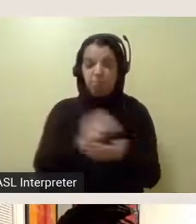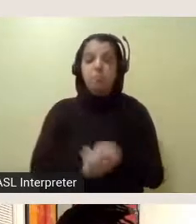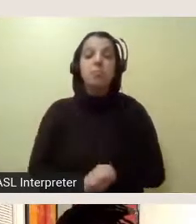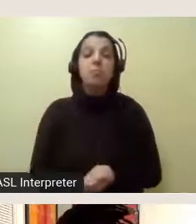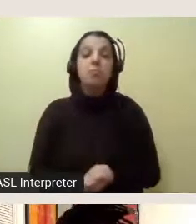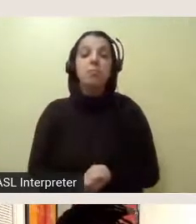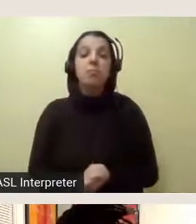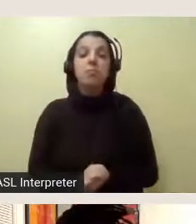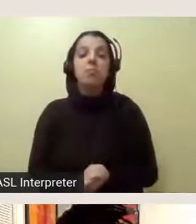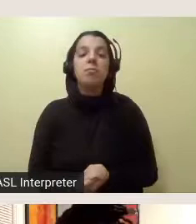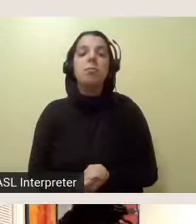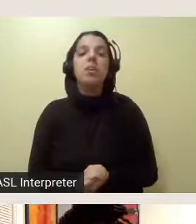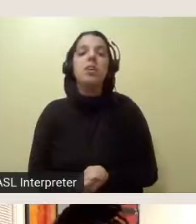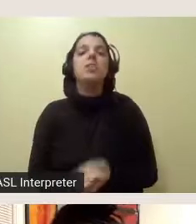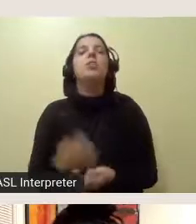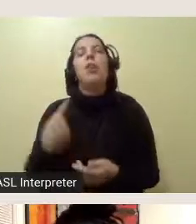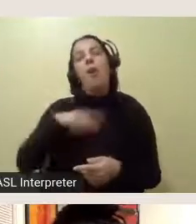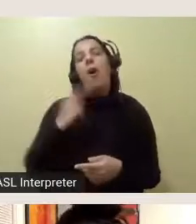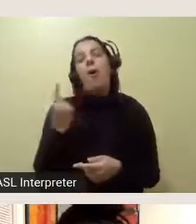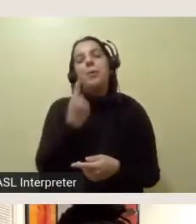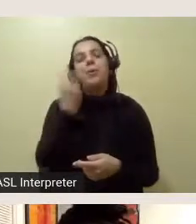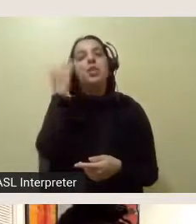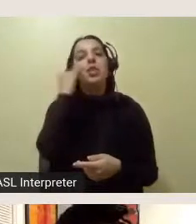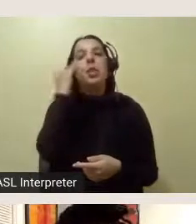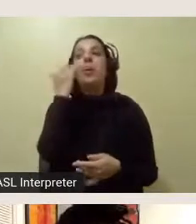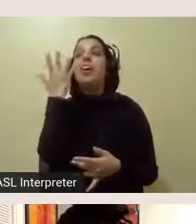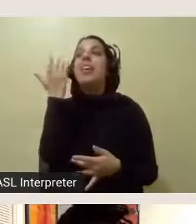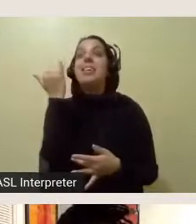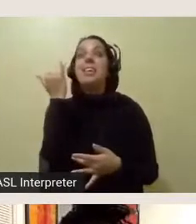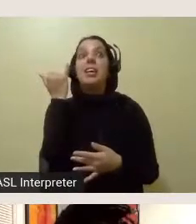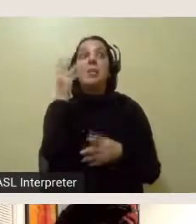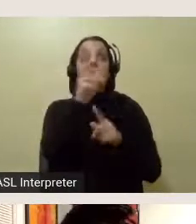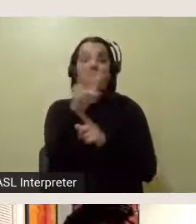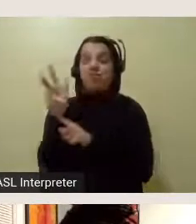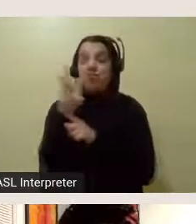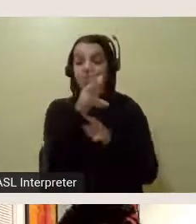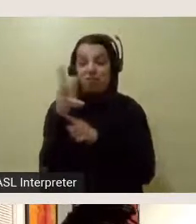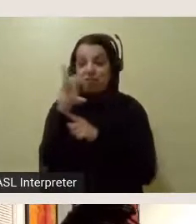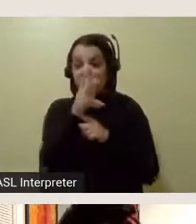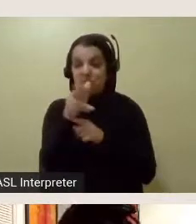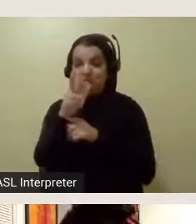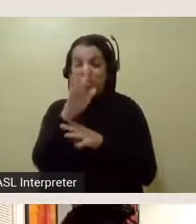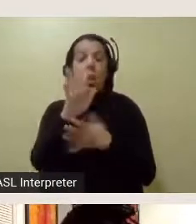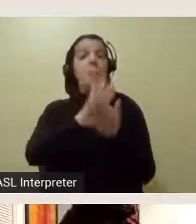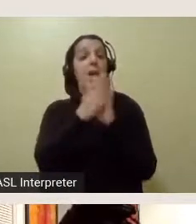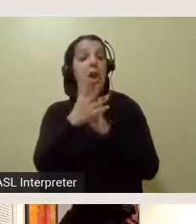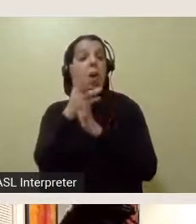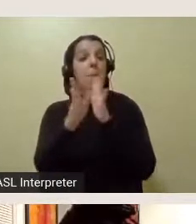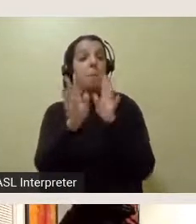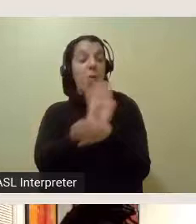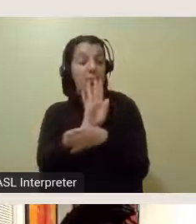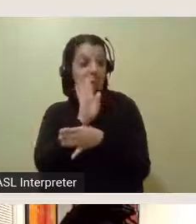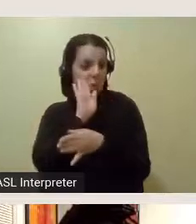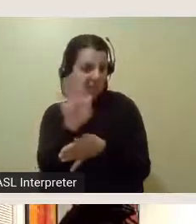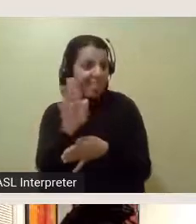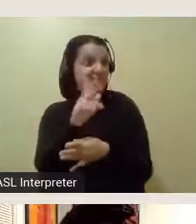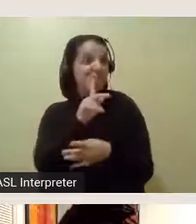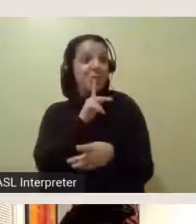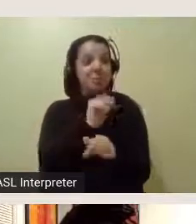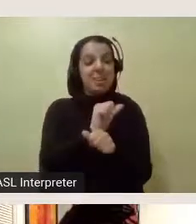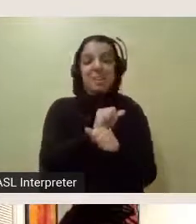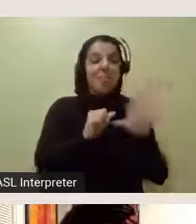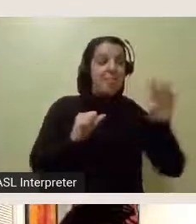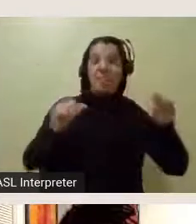Well, I think we always knew that to balance the film in some way, it wouldn't actually be 50-50 situation. It was